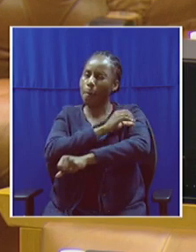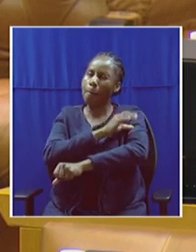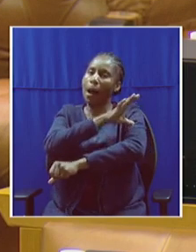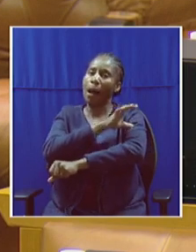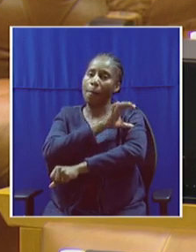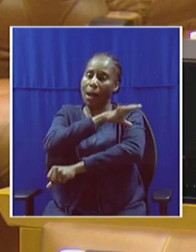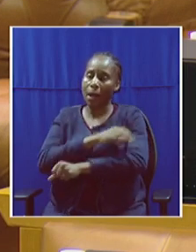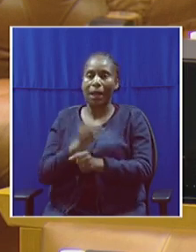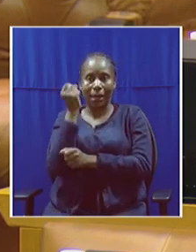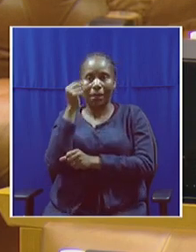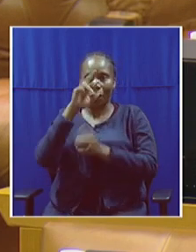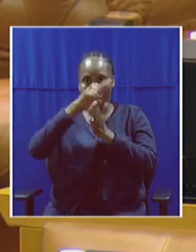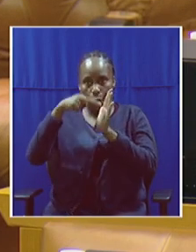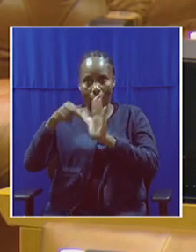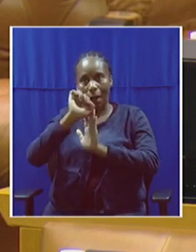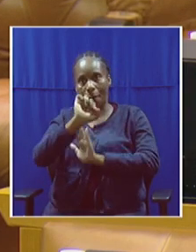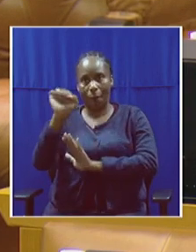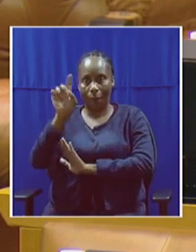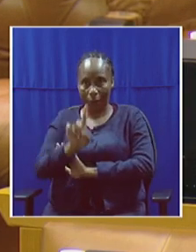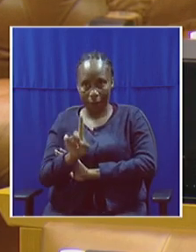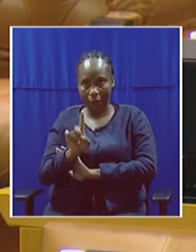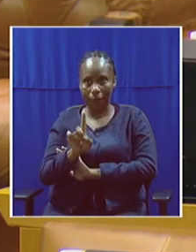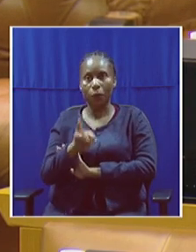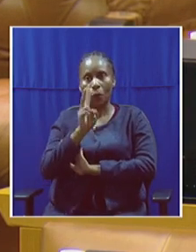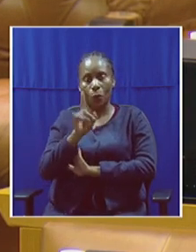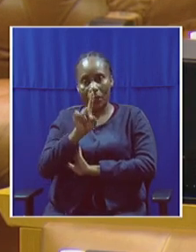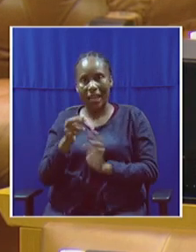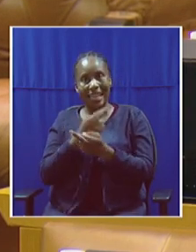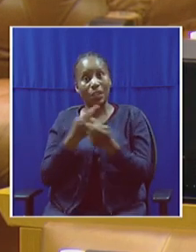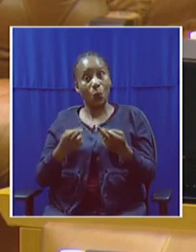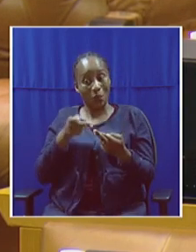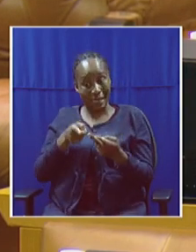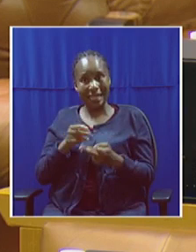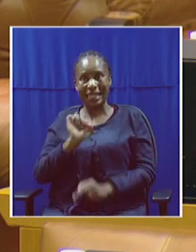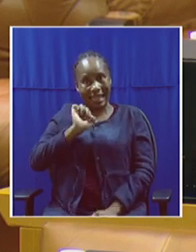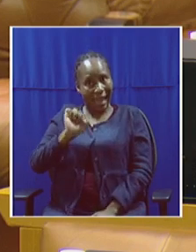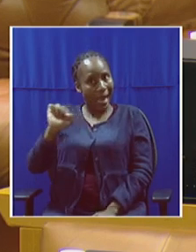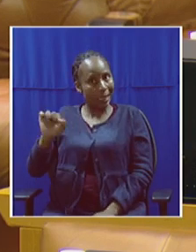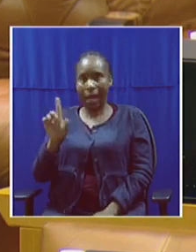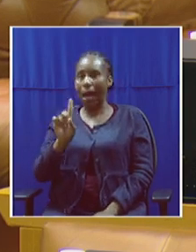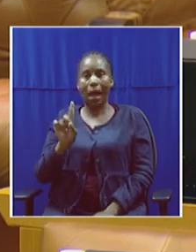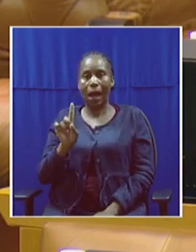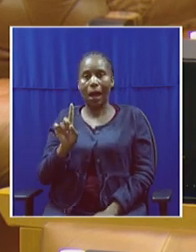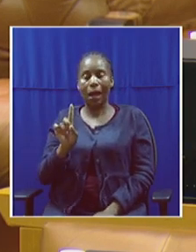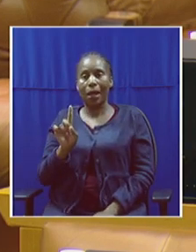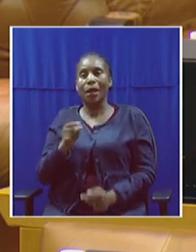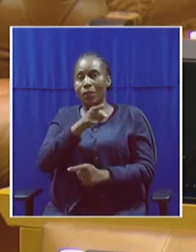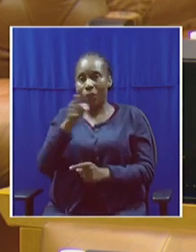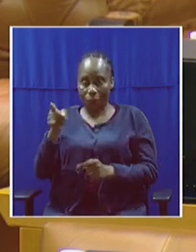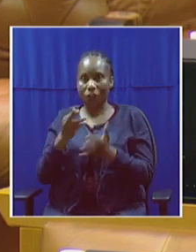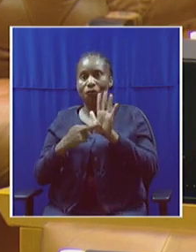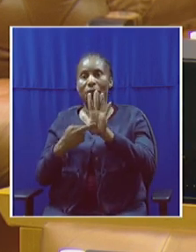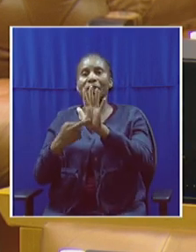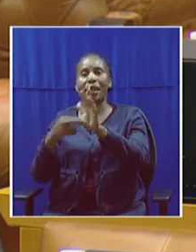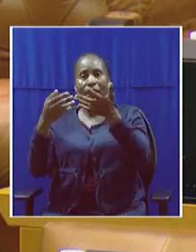role and the fact that the resources are not necessarily theirs it is for the sake of the general membership of